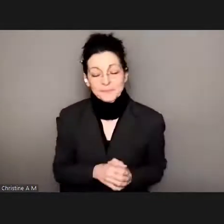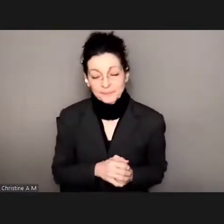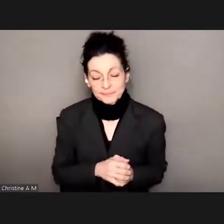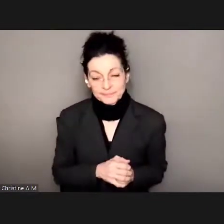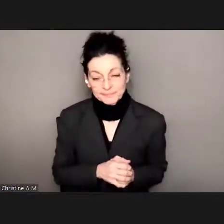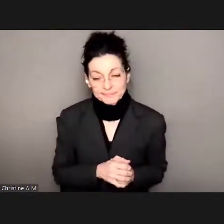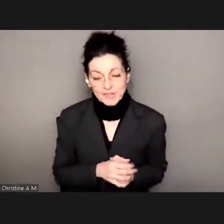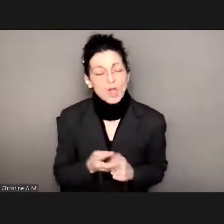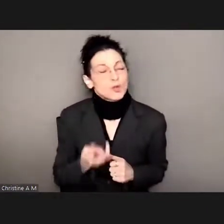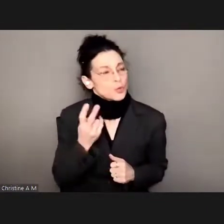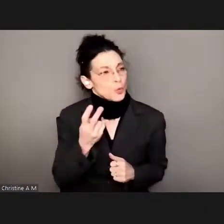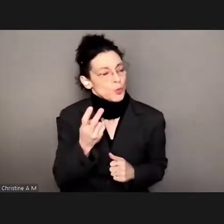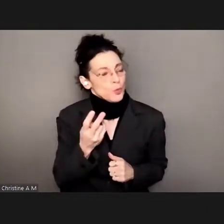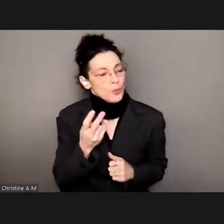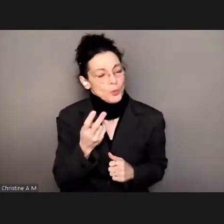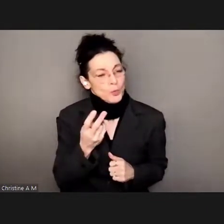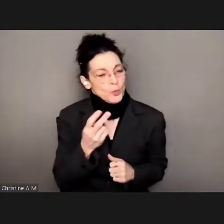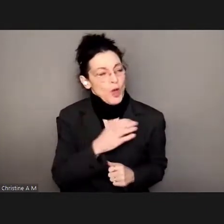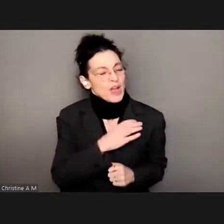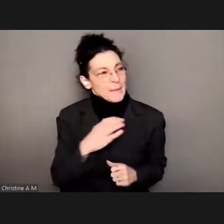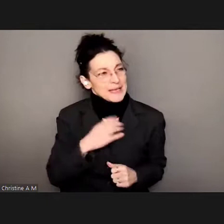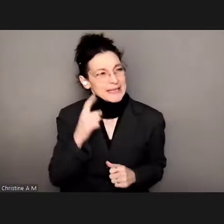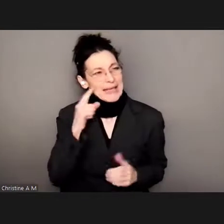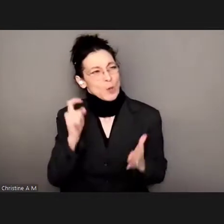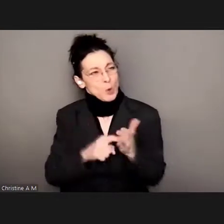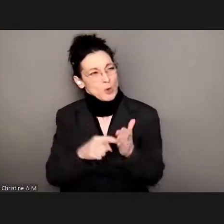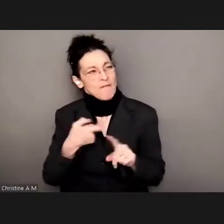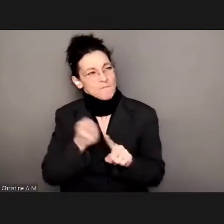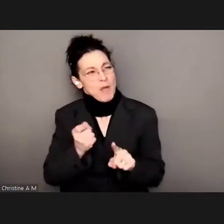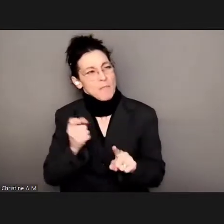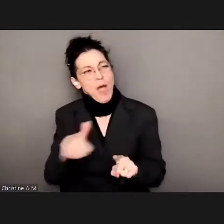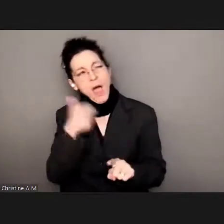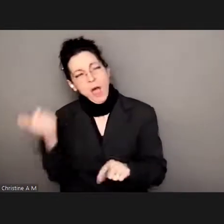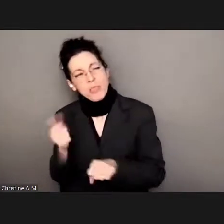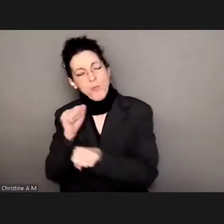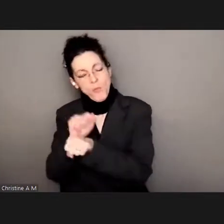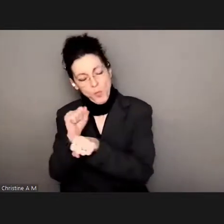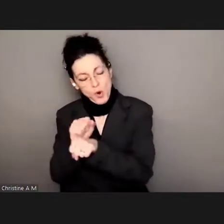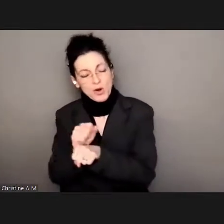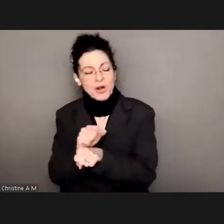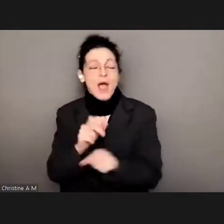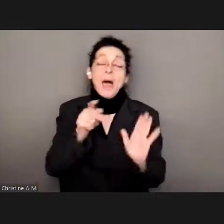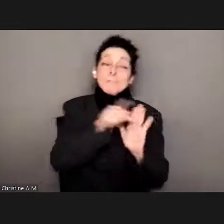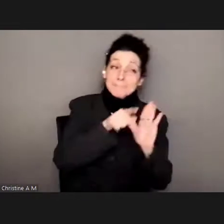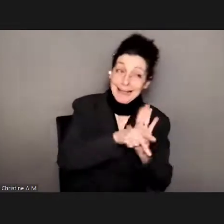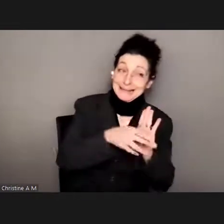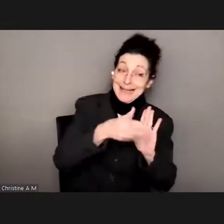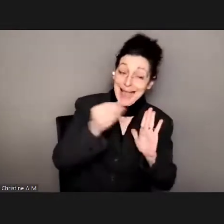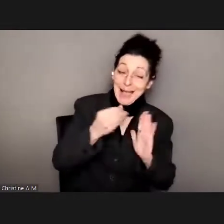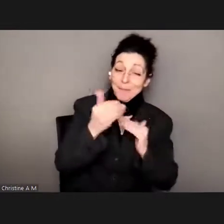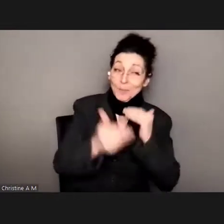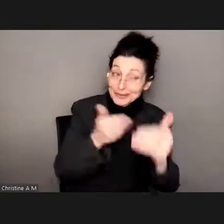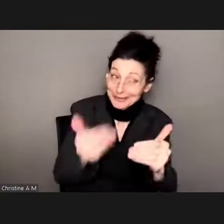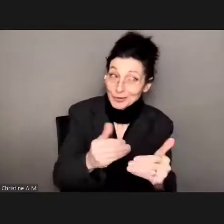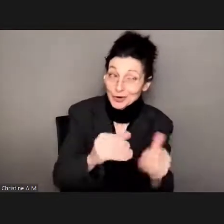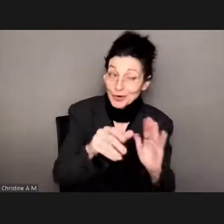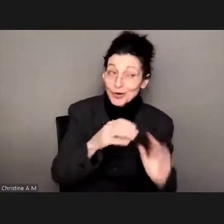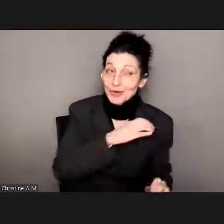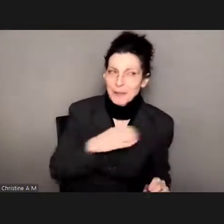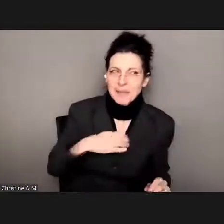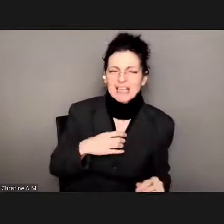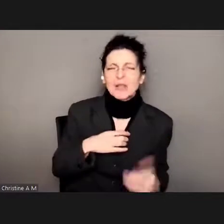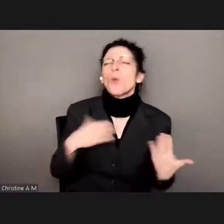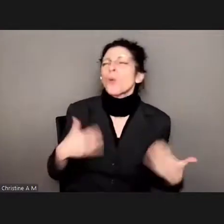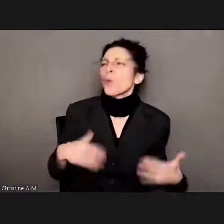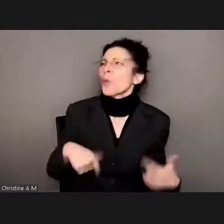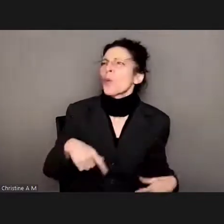committees, the Policy and Procedure Committee, and we took a long time last year developing our handbook and thinking